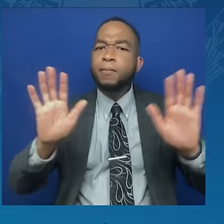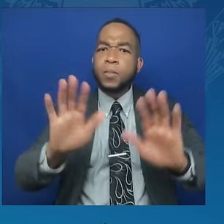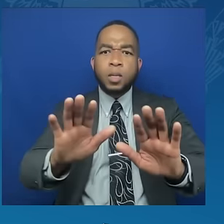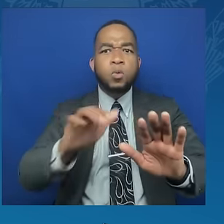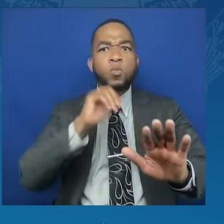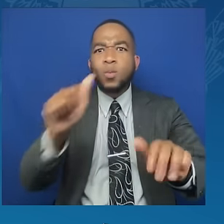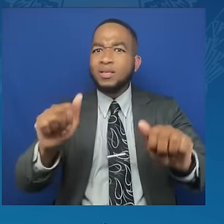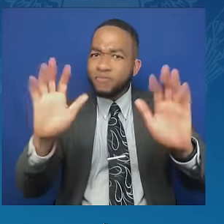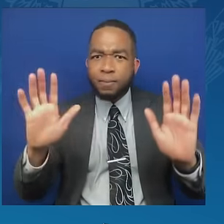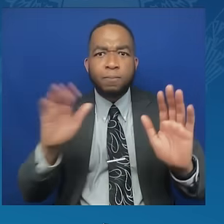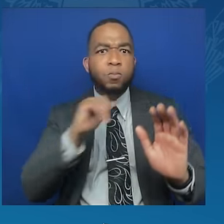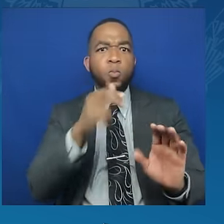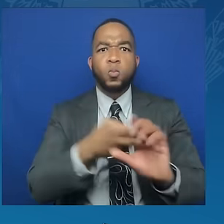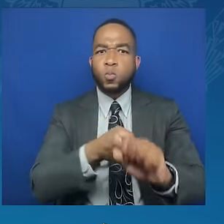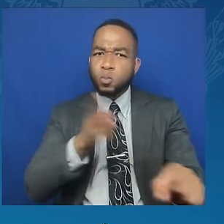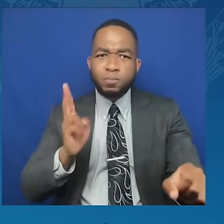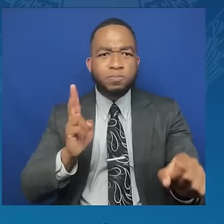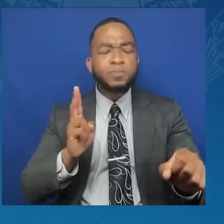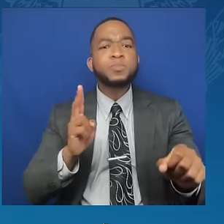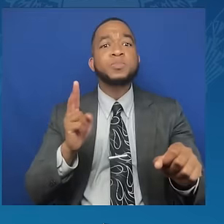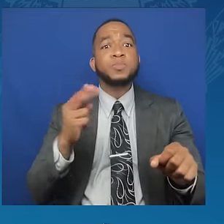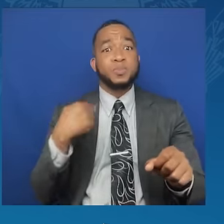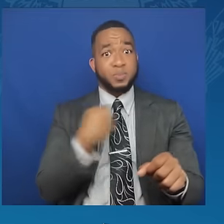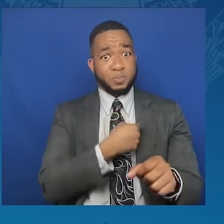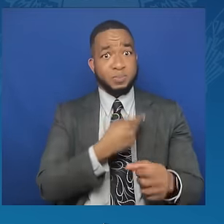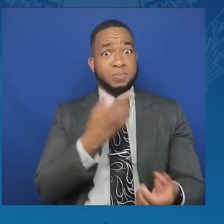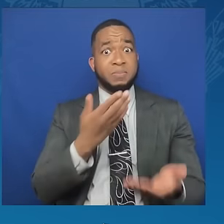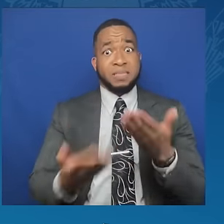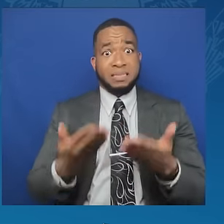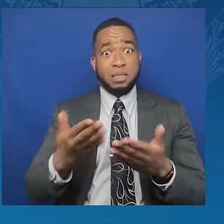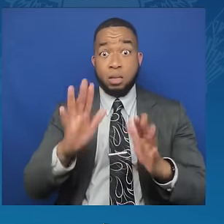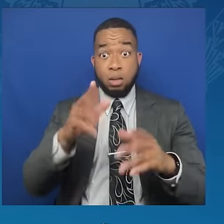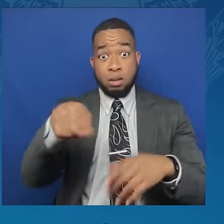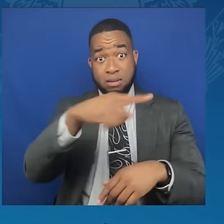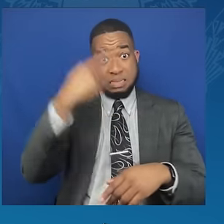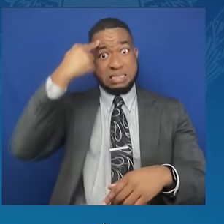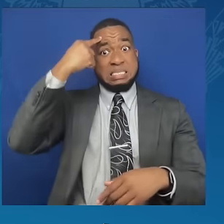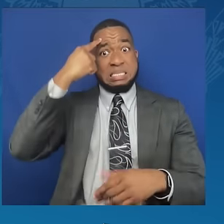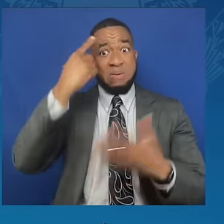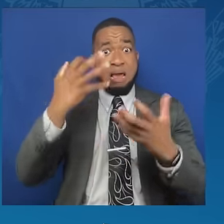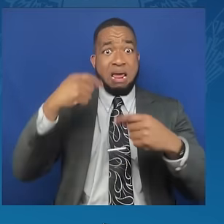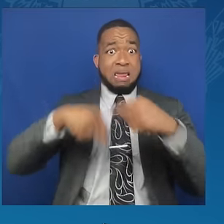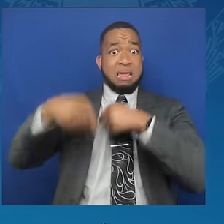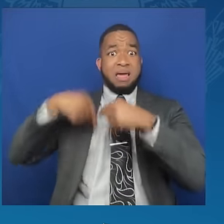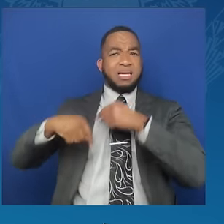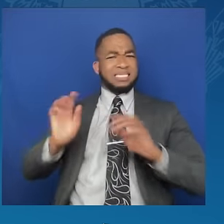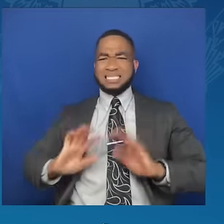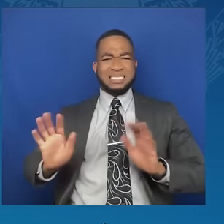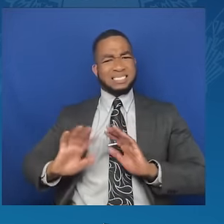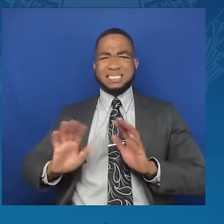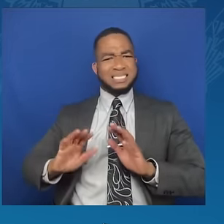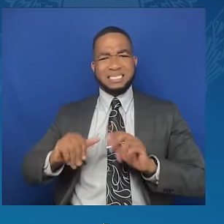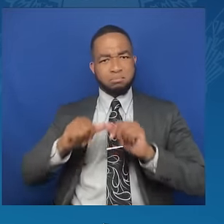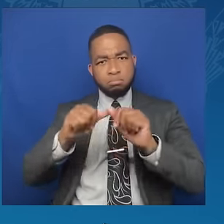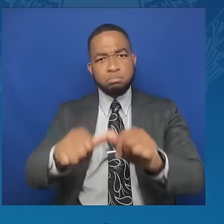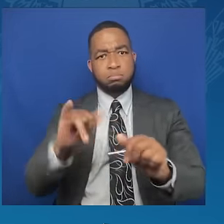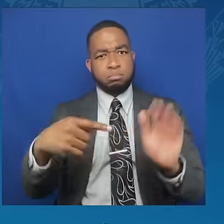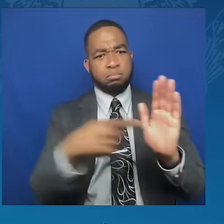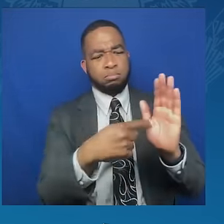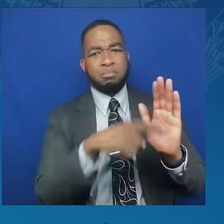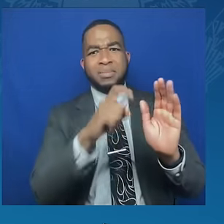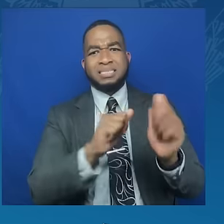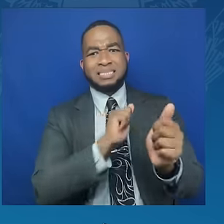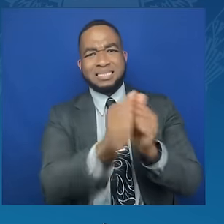John Robert Lewis Voting Rights Advancement Act. I will continue every Congress that I am so proud to be elected. I